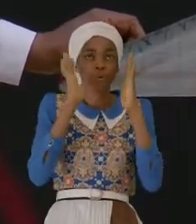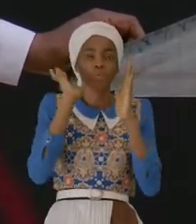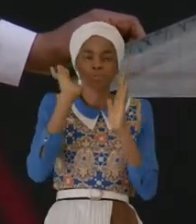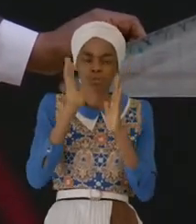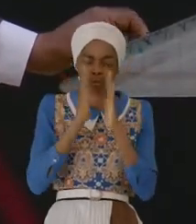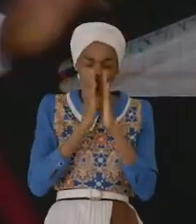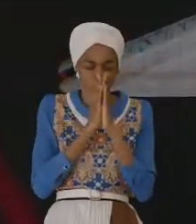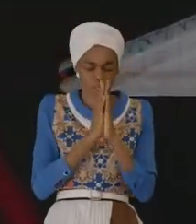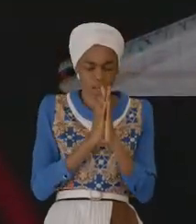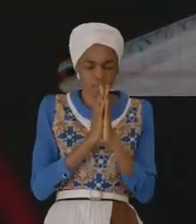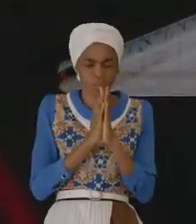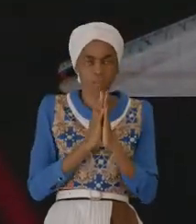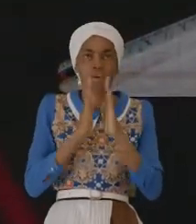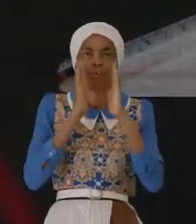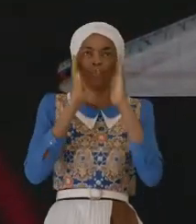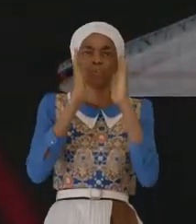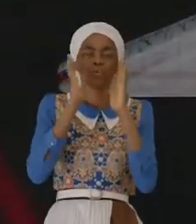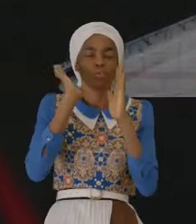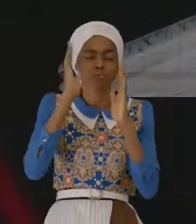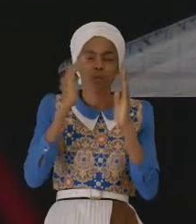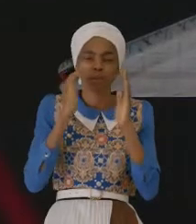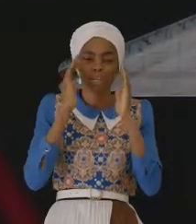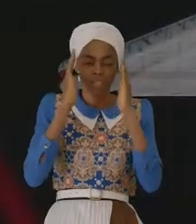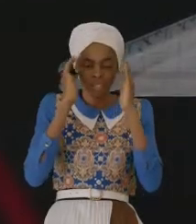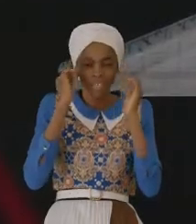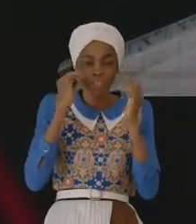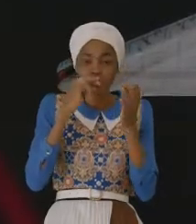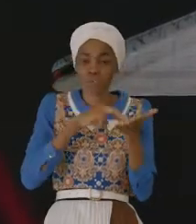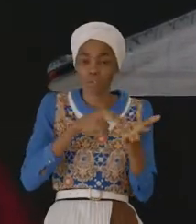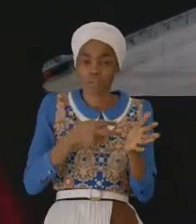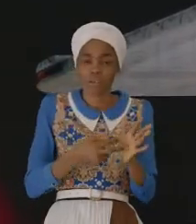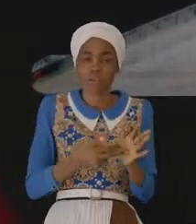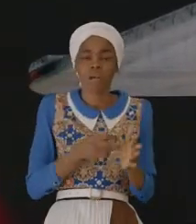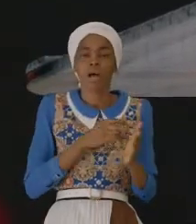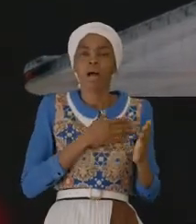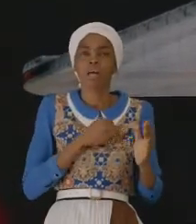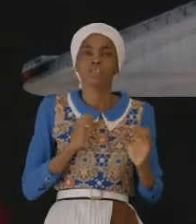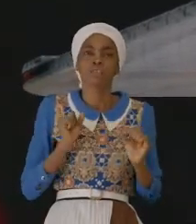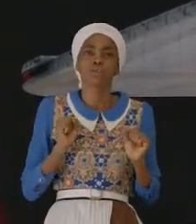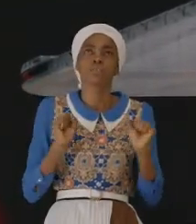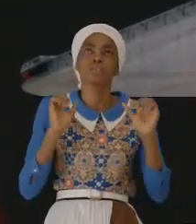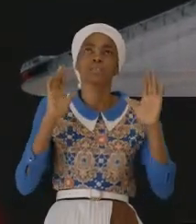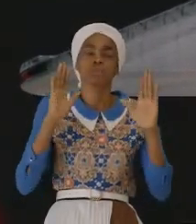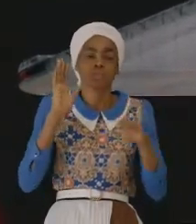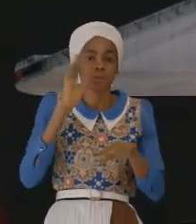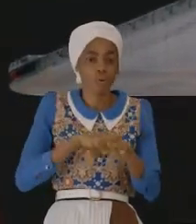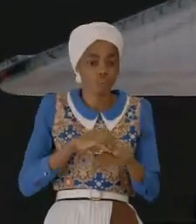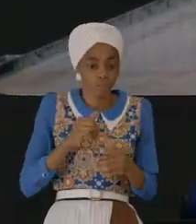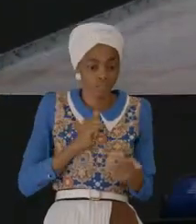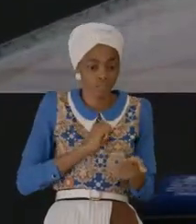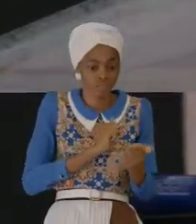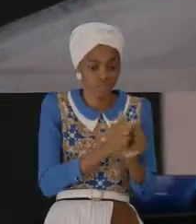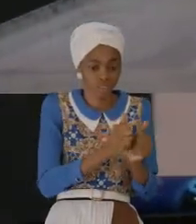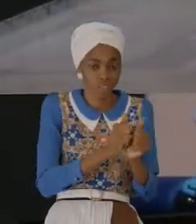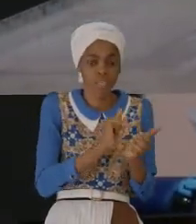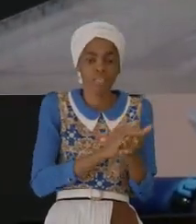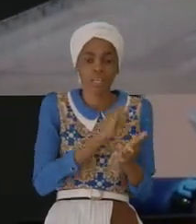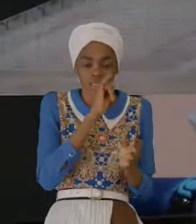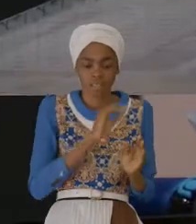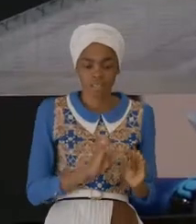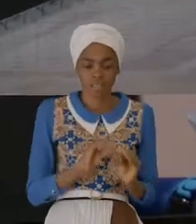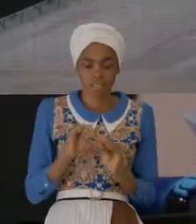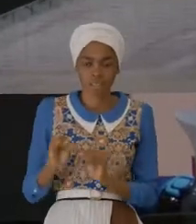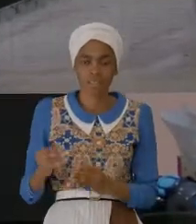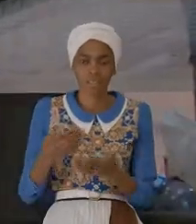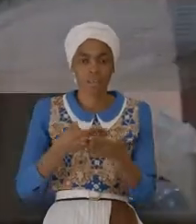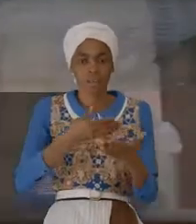and focus your intention and consecration on the race that is said before